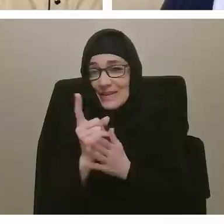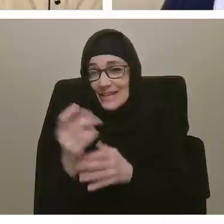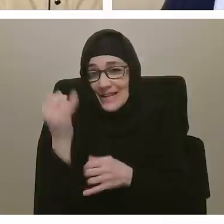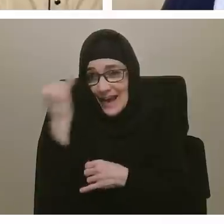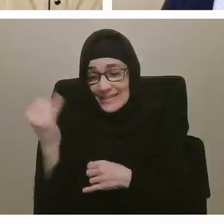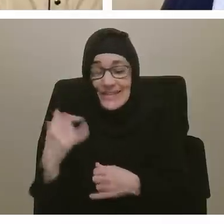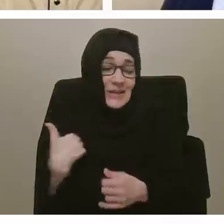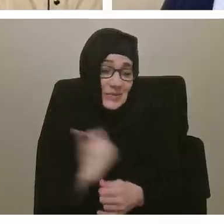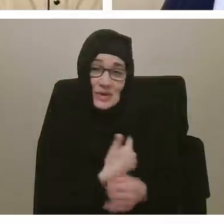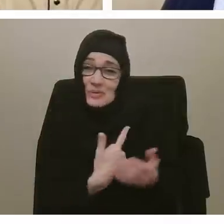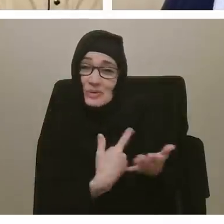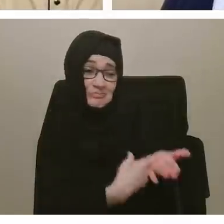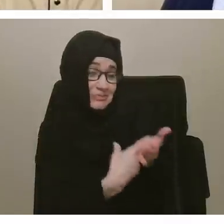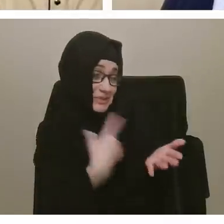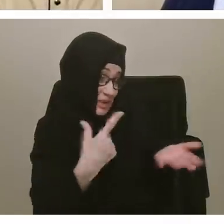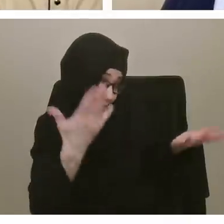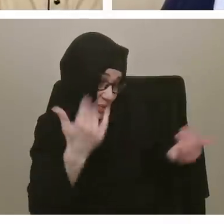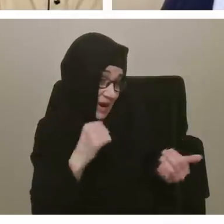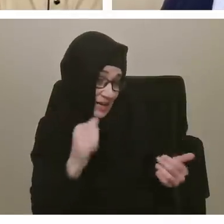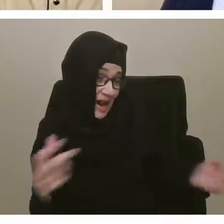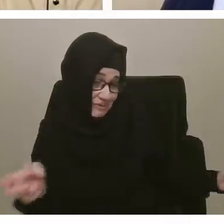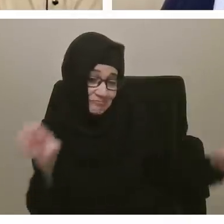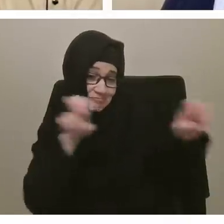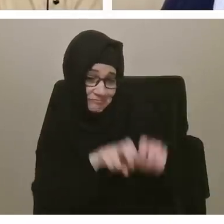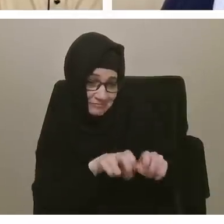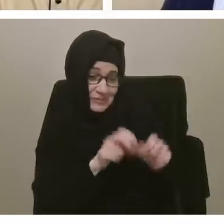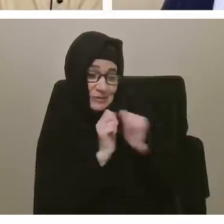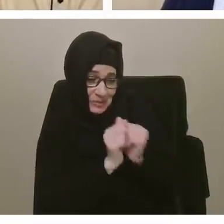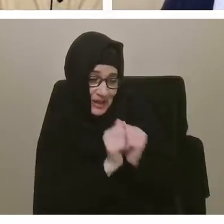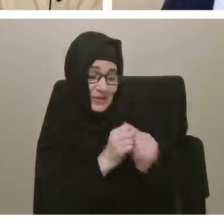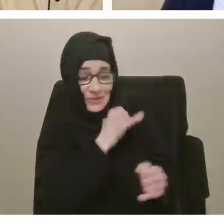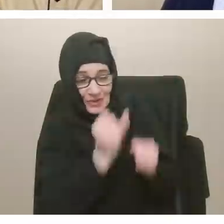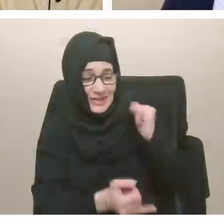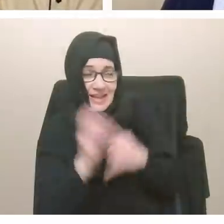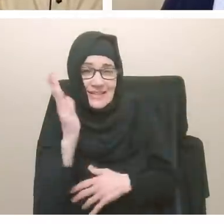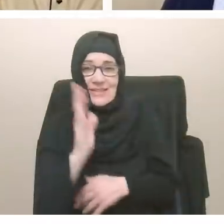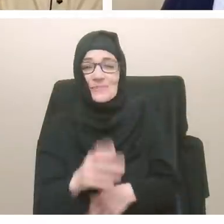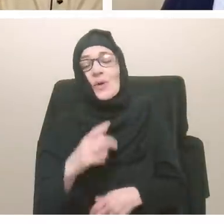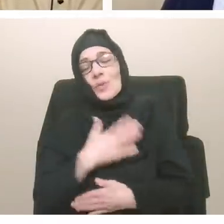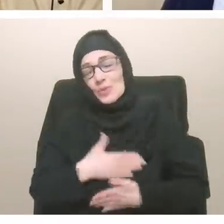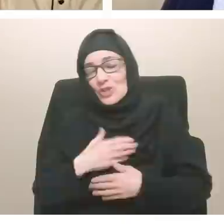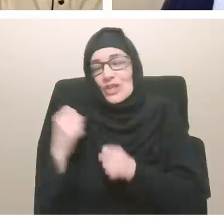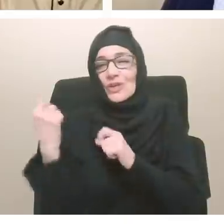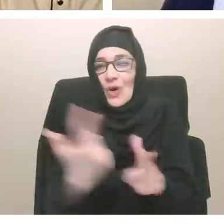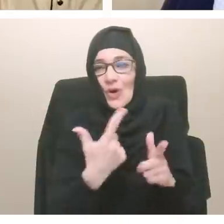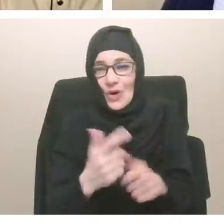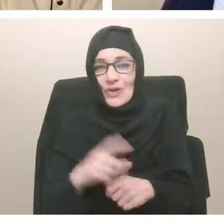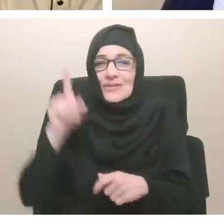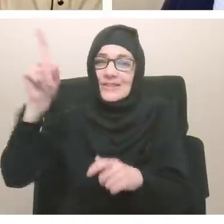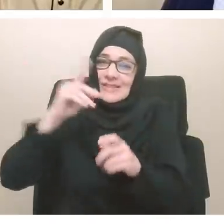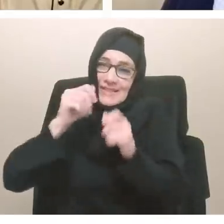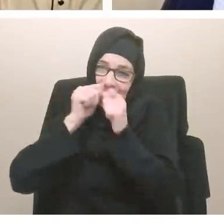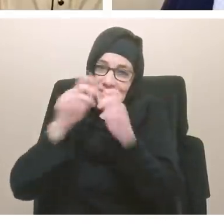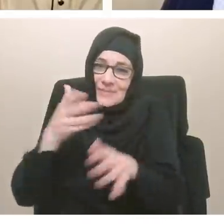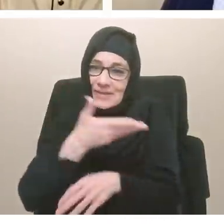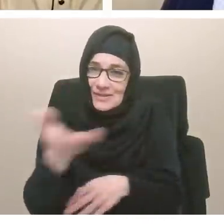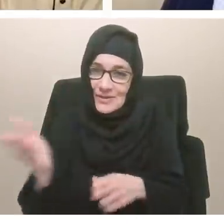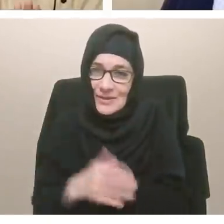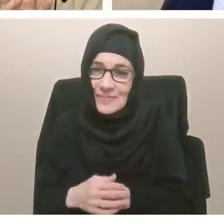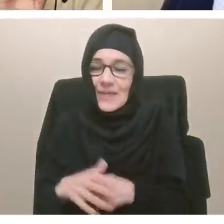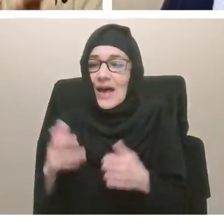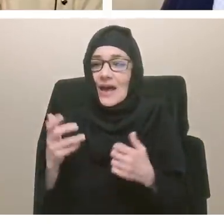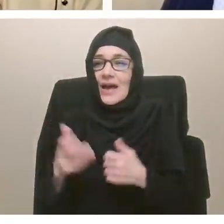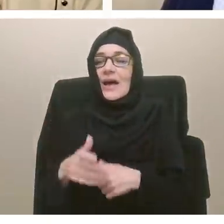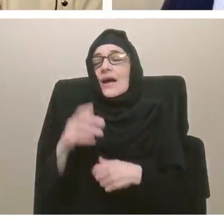together and you know, for the last one. So we appreciate everyone. Barakallahu fikum. And I don't want to spoil the end of that beautiful dua. So